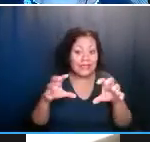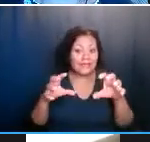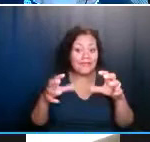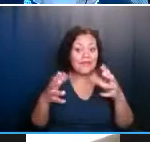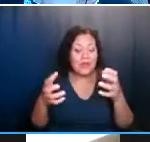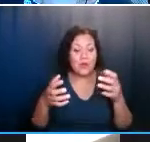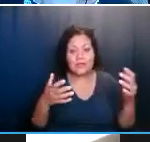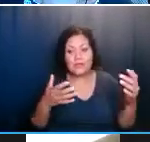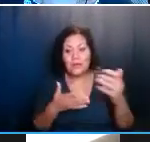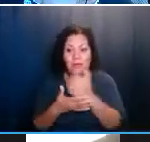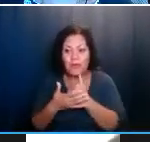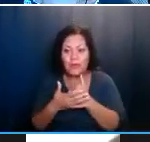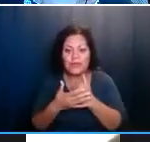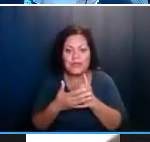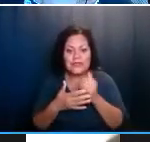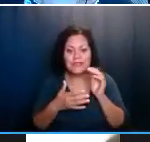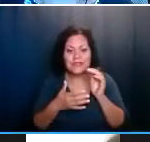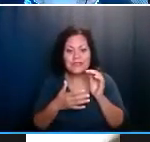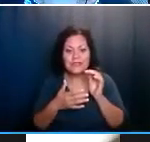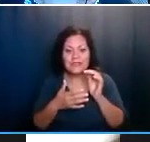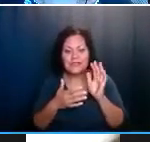your